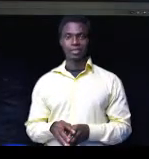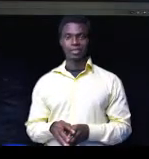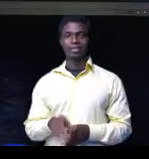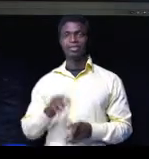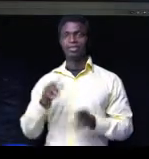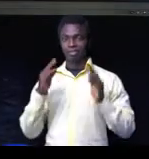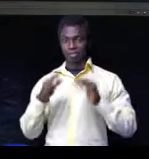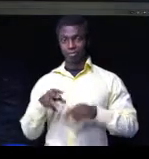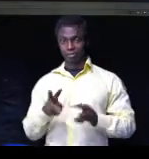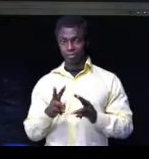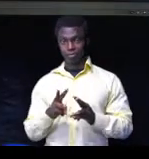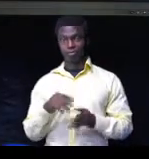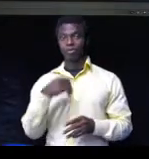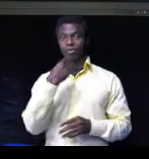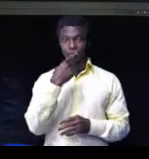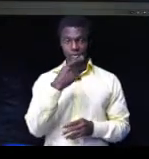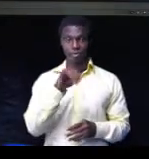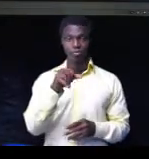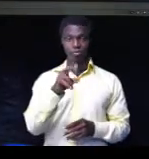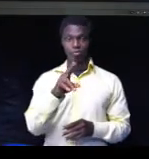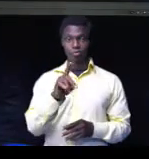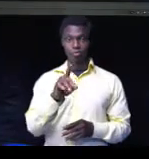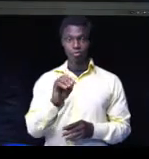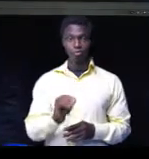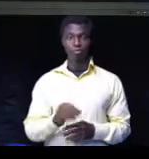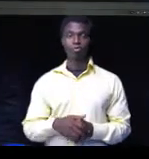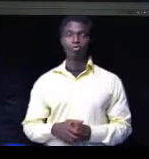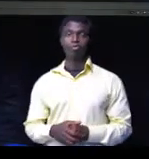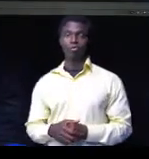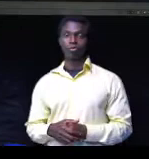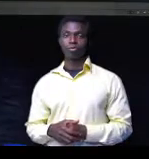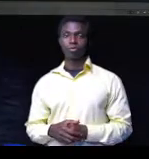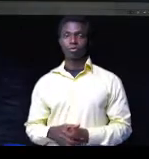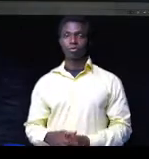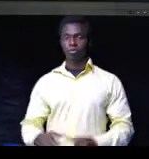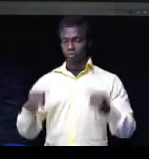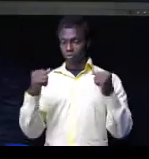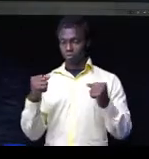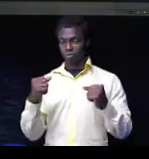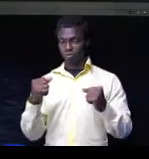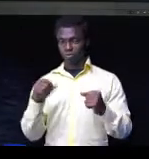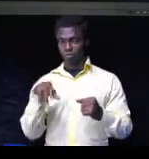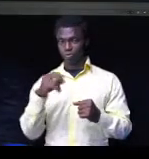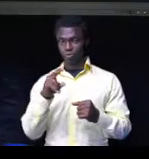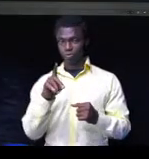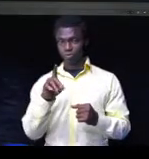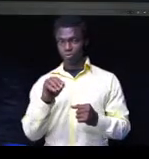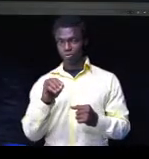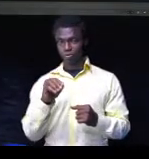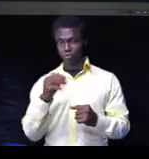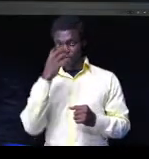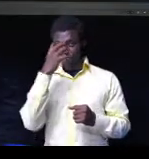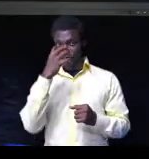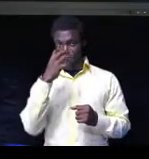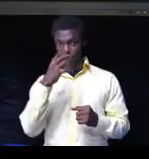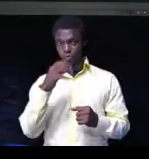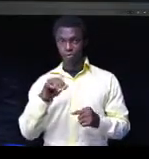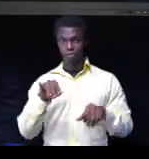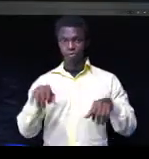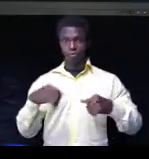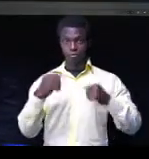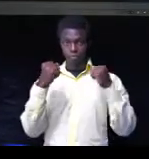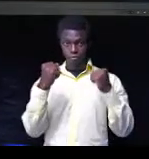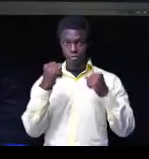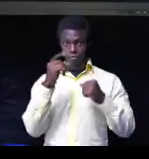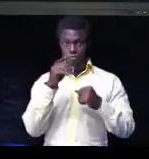way. And now say gentle way, you tell me judo. This is judo, this is gentle way. And you need to frown your face. Let's